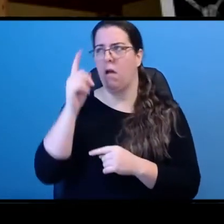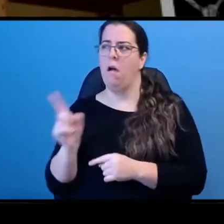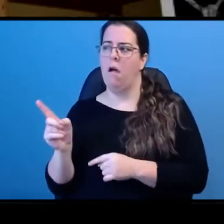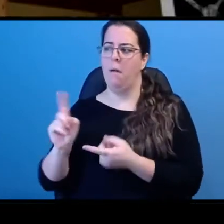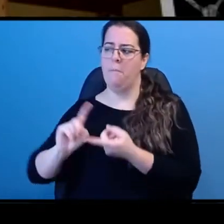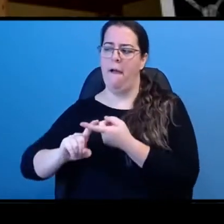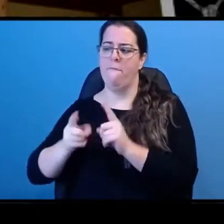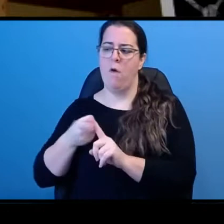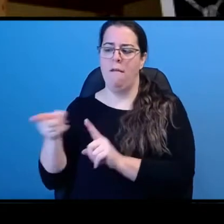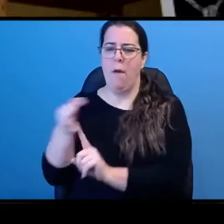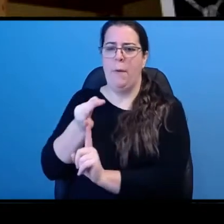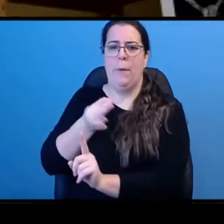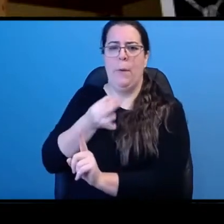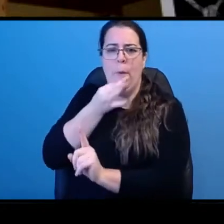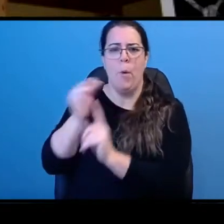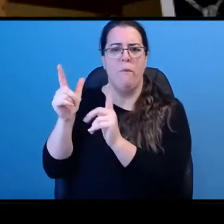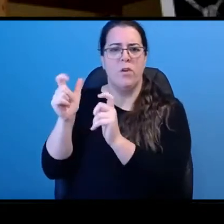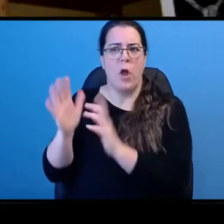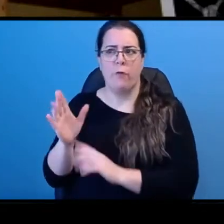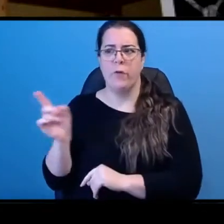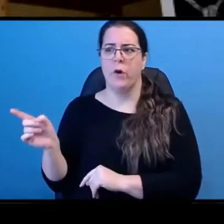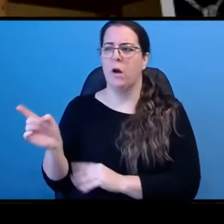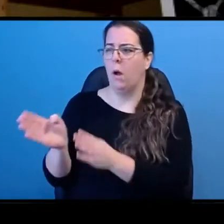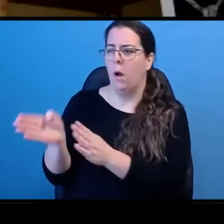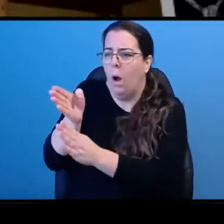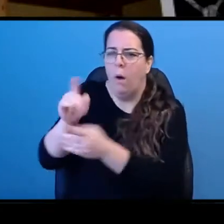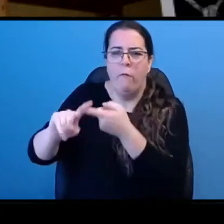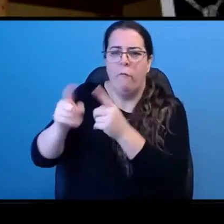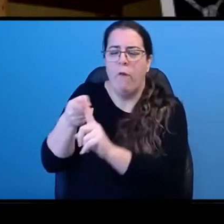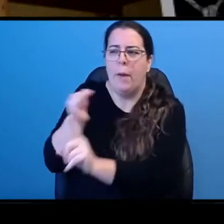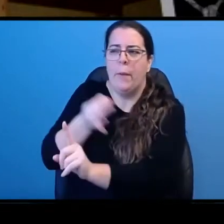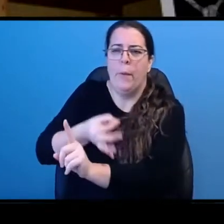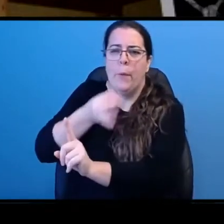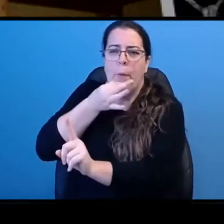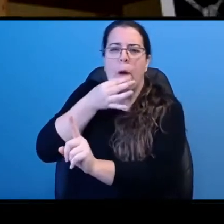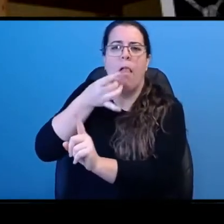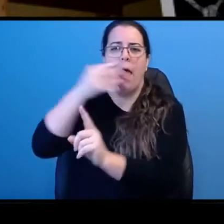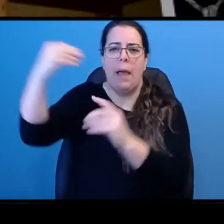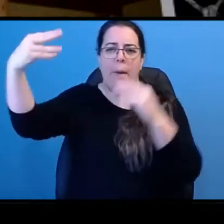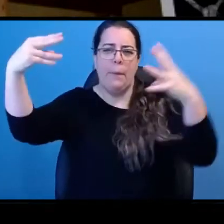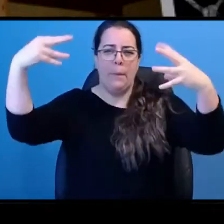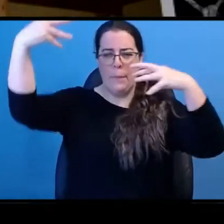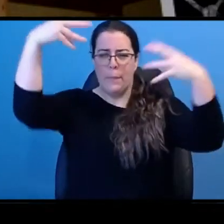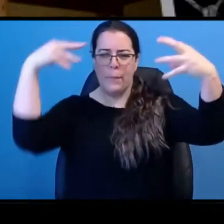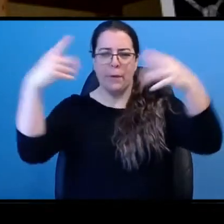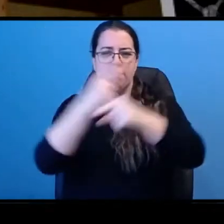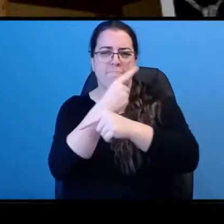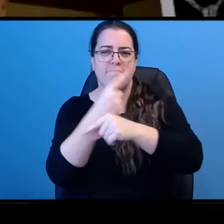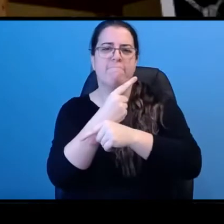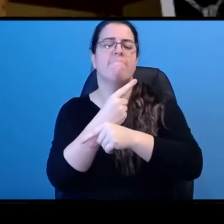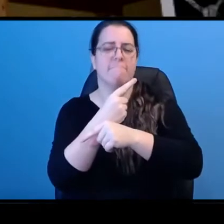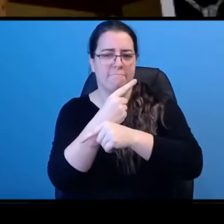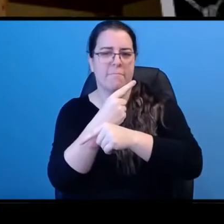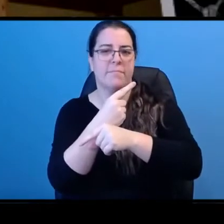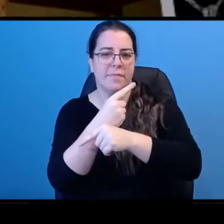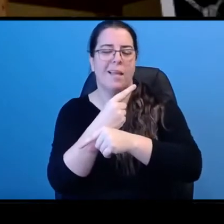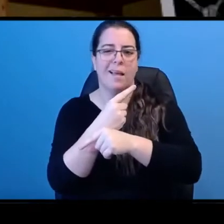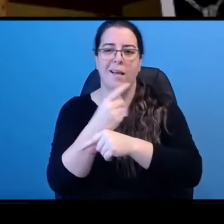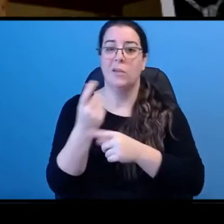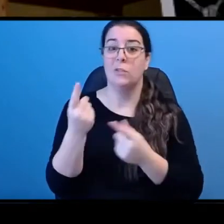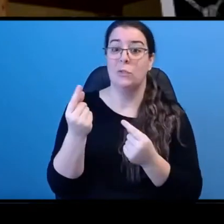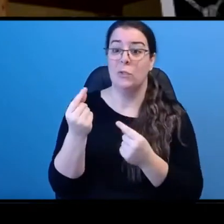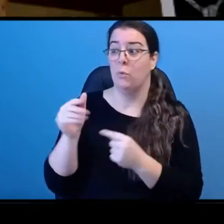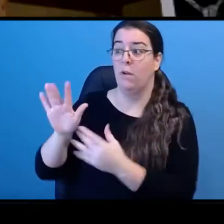who really knows about lighting and setting and all that. Because whether it's a theater piece or a painting or something, we all know that, you know, a